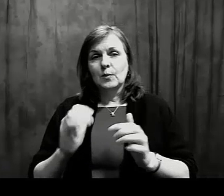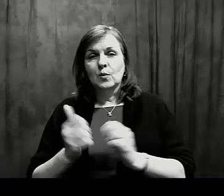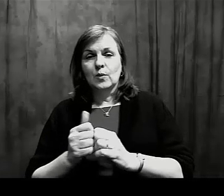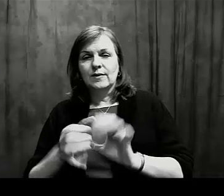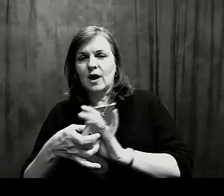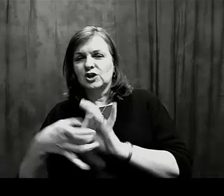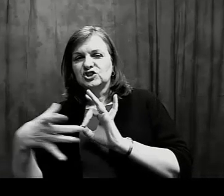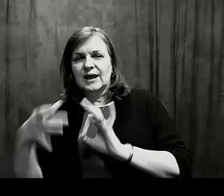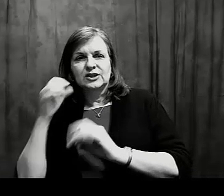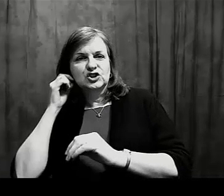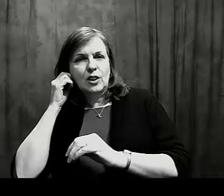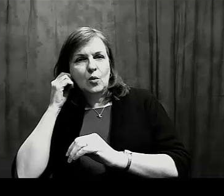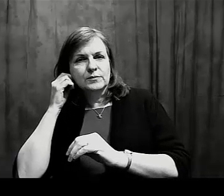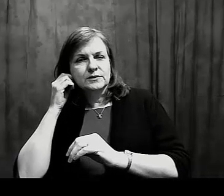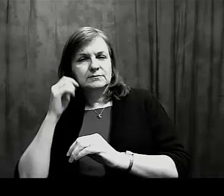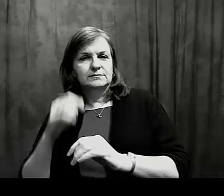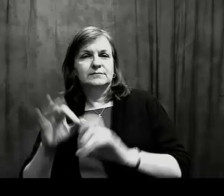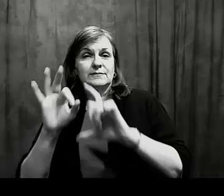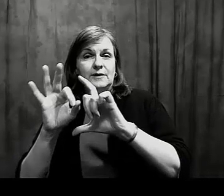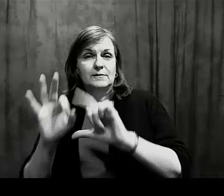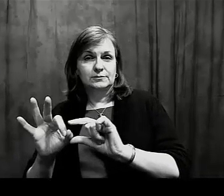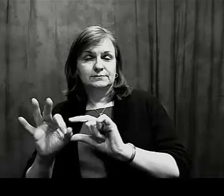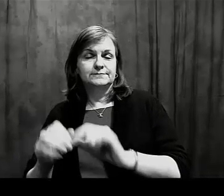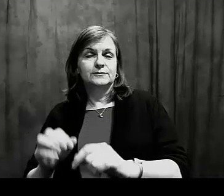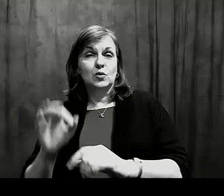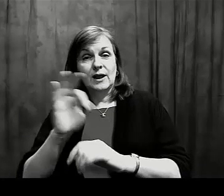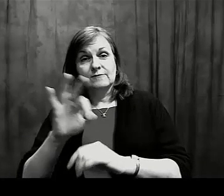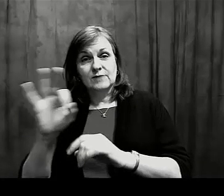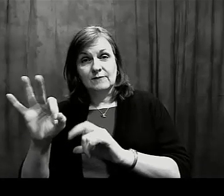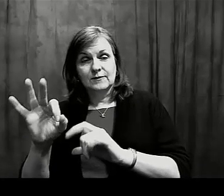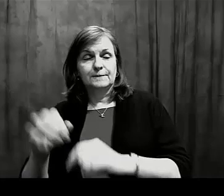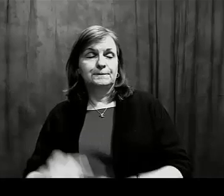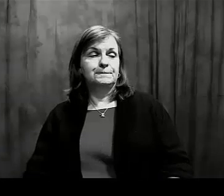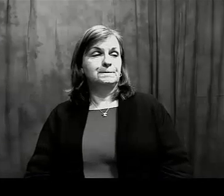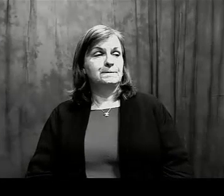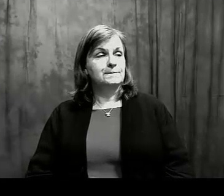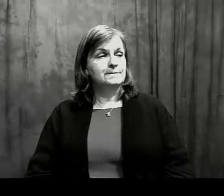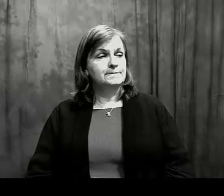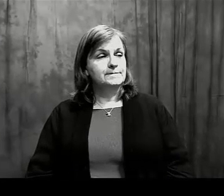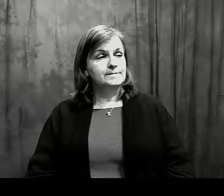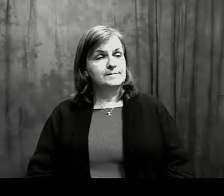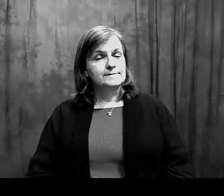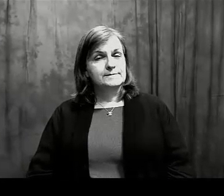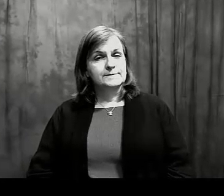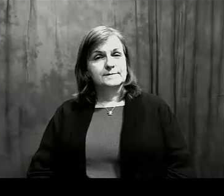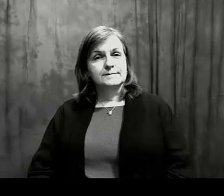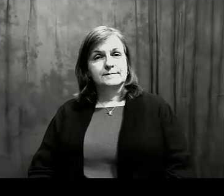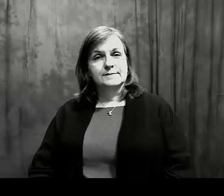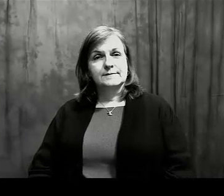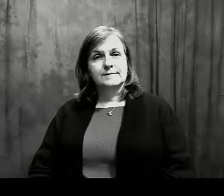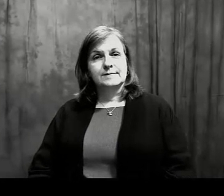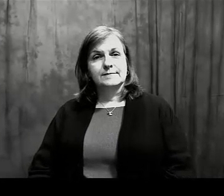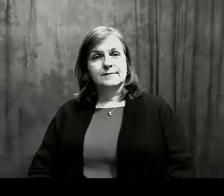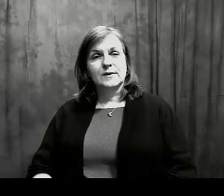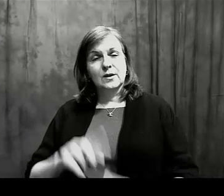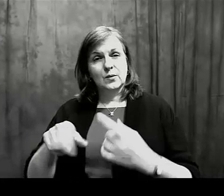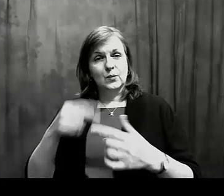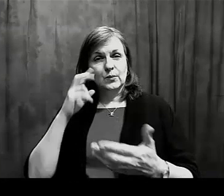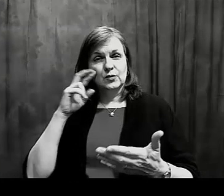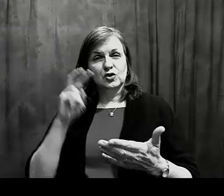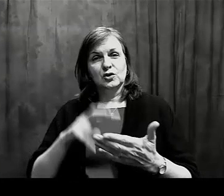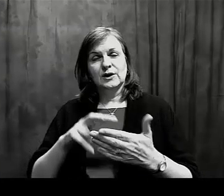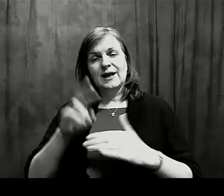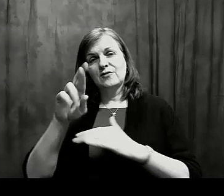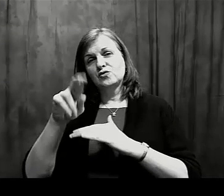attached versus unattached earlobes, right? Okay. So when we look